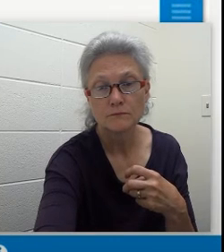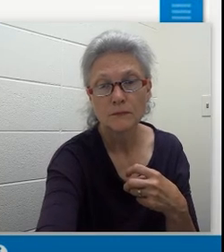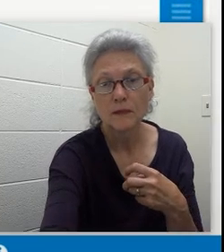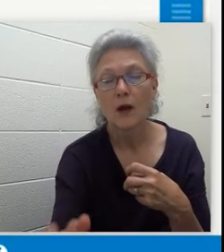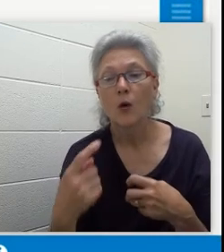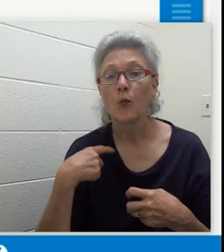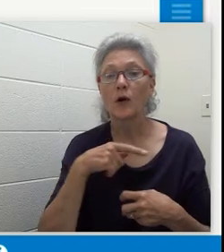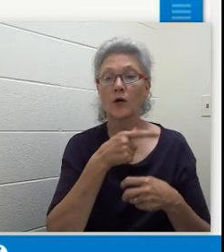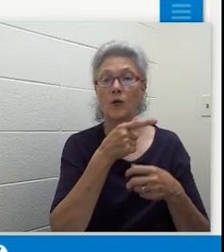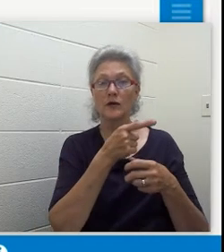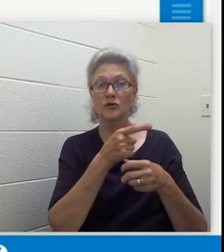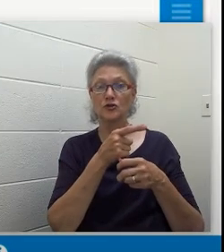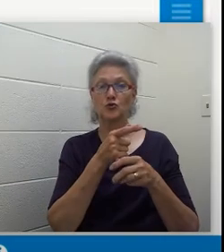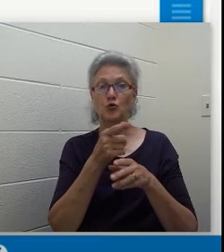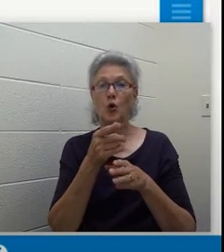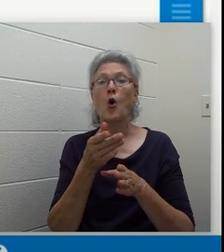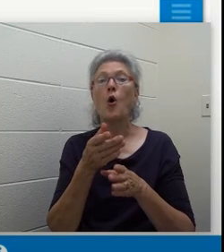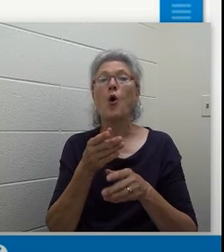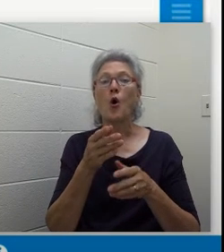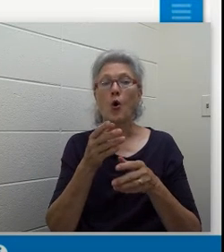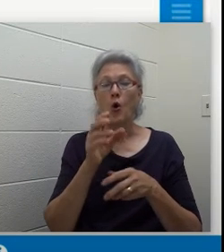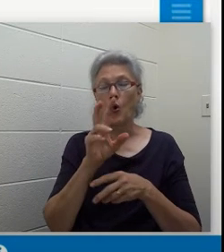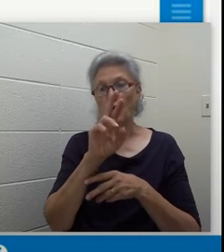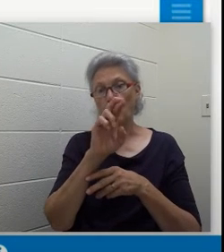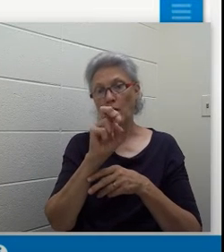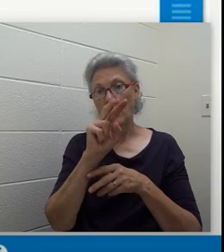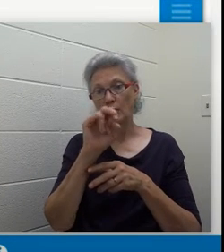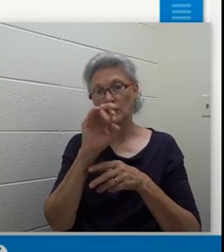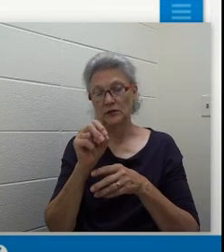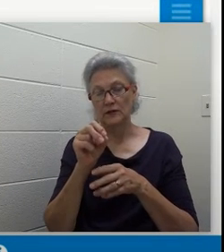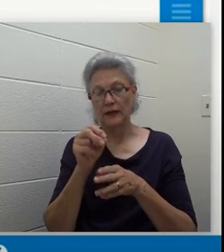I'm going to draw a number line.